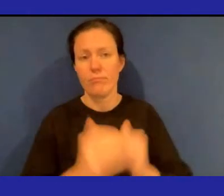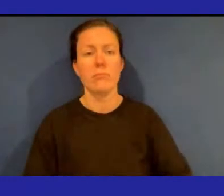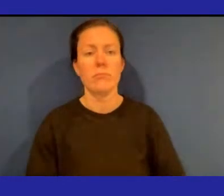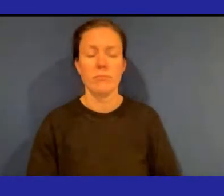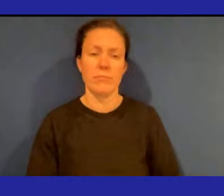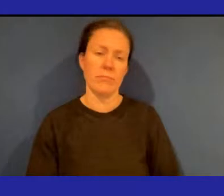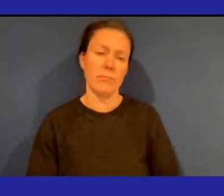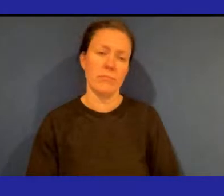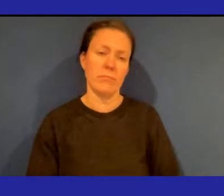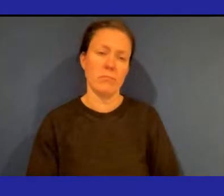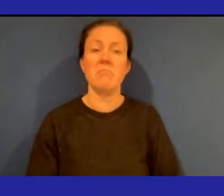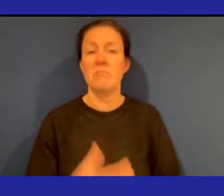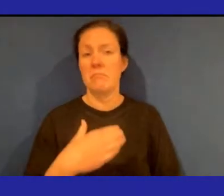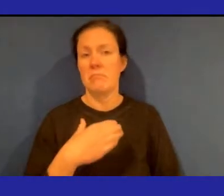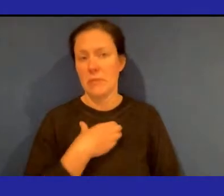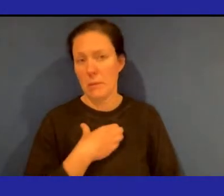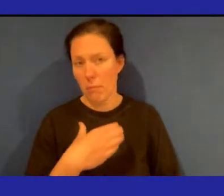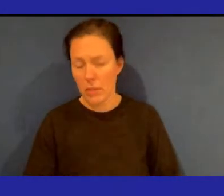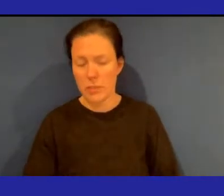Complaints and grievances.